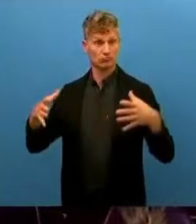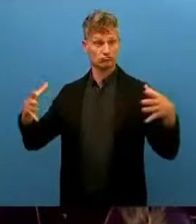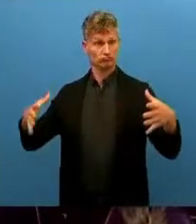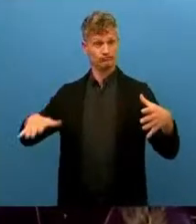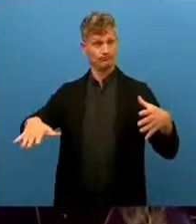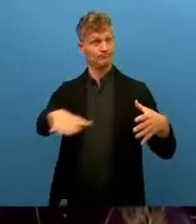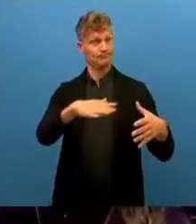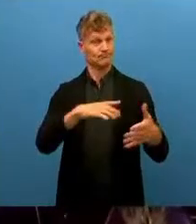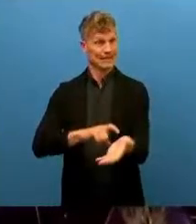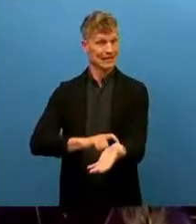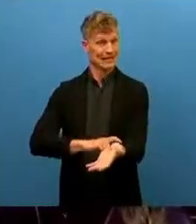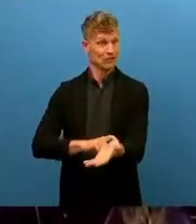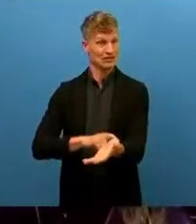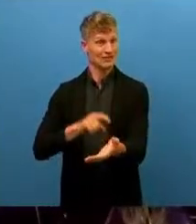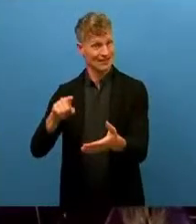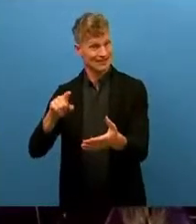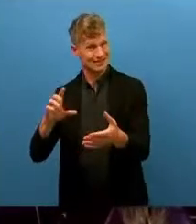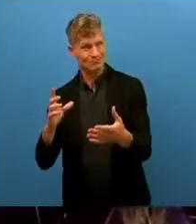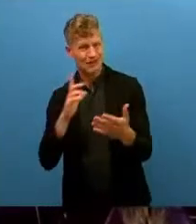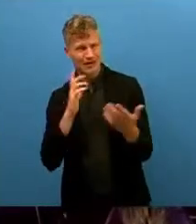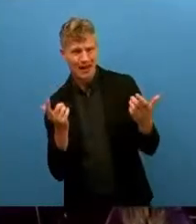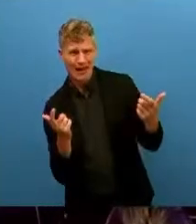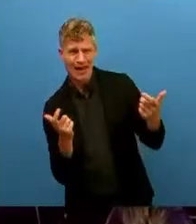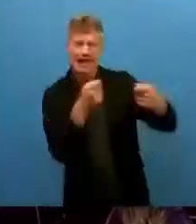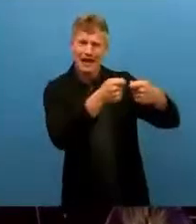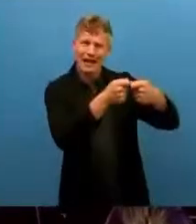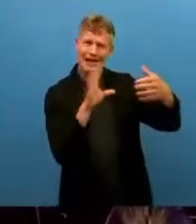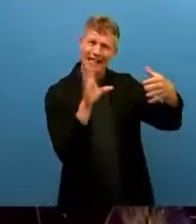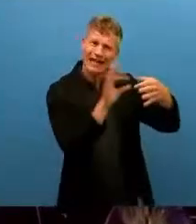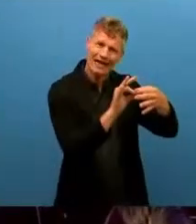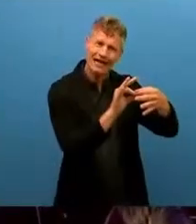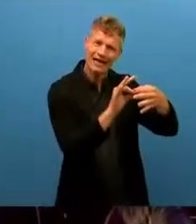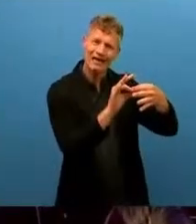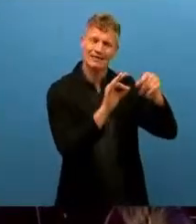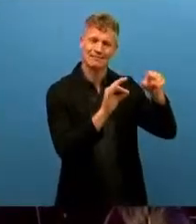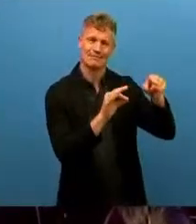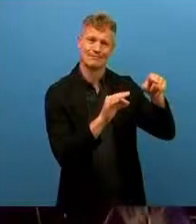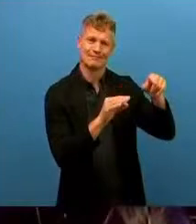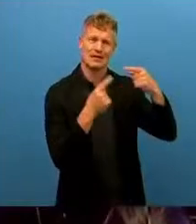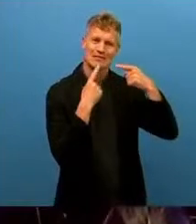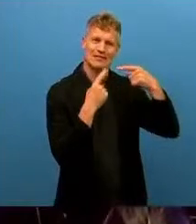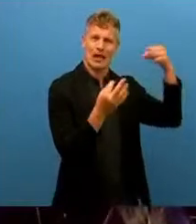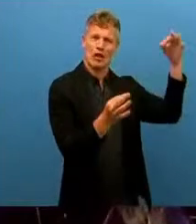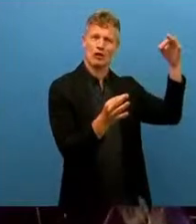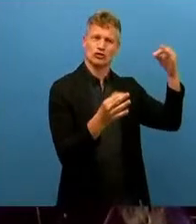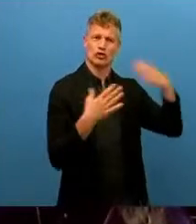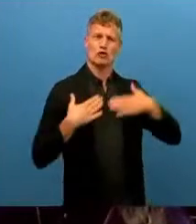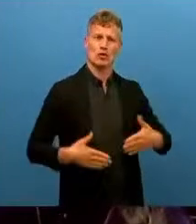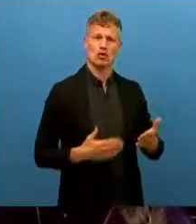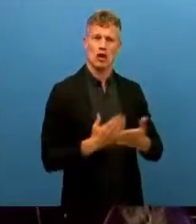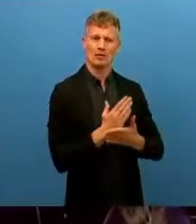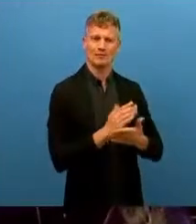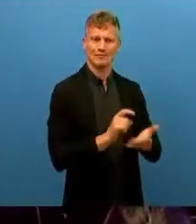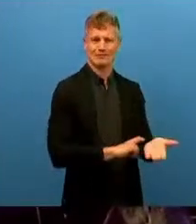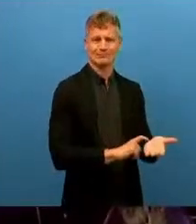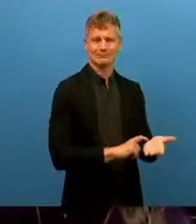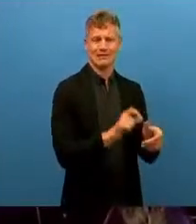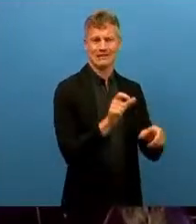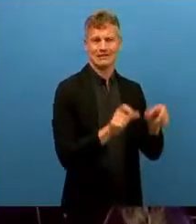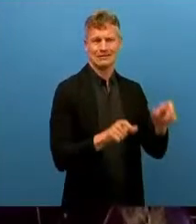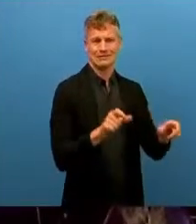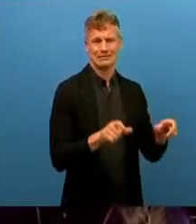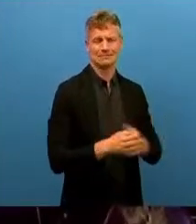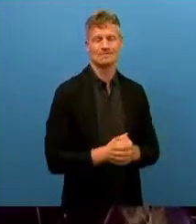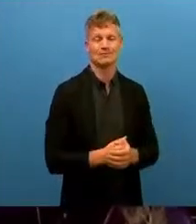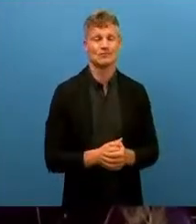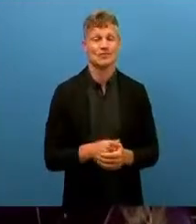Declaration on the Rights of Indigenous Peoples, and also with the final outcome document of the high-level meeting of the General Assembly, known as the Global Conference on the